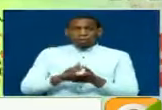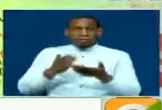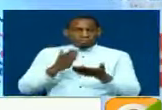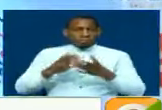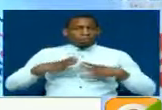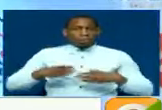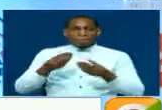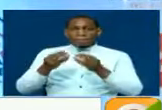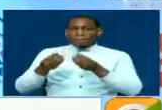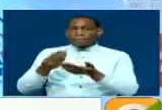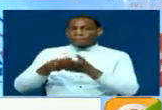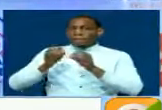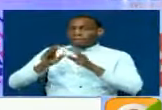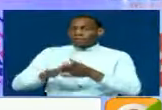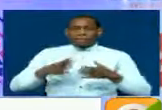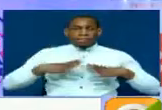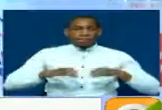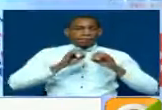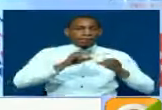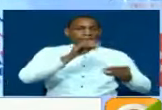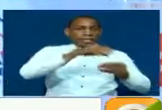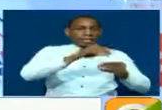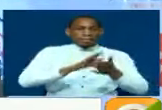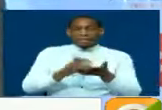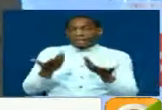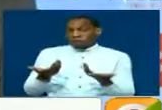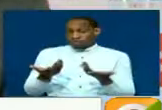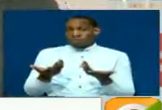lost money. People have lost investment